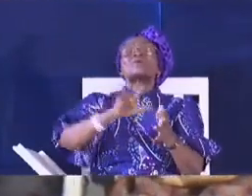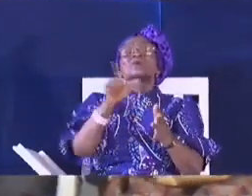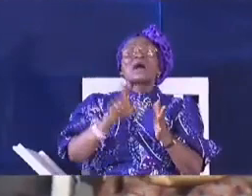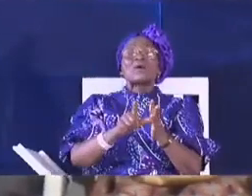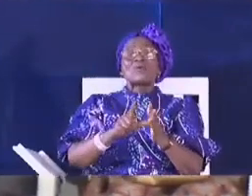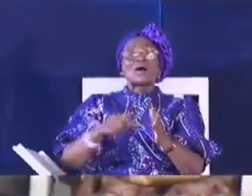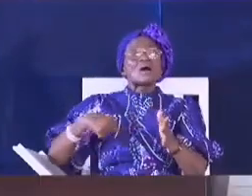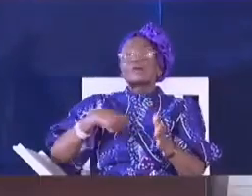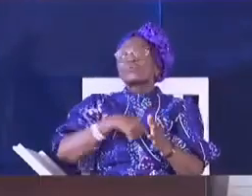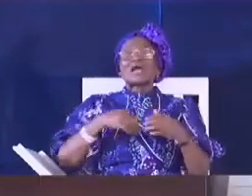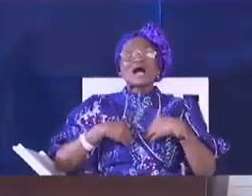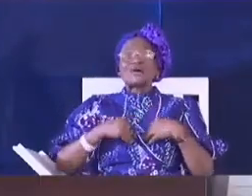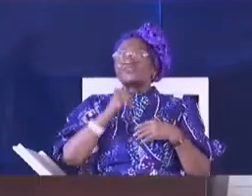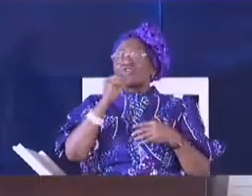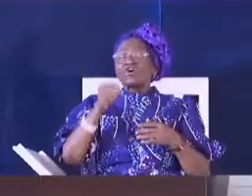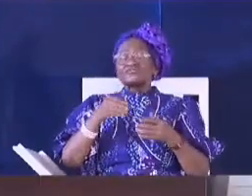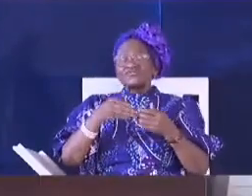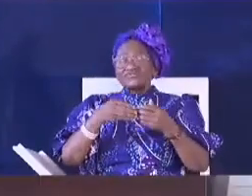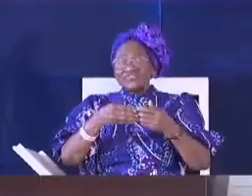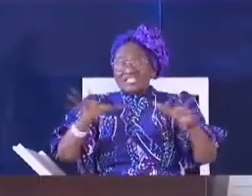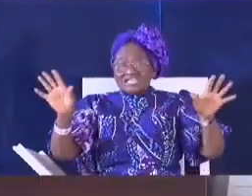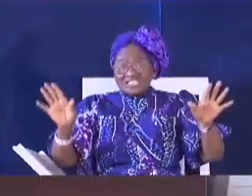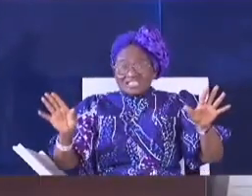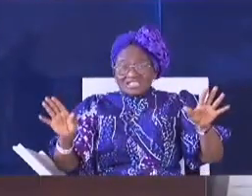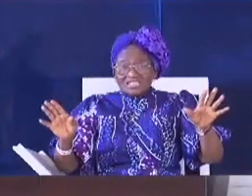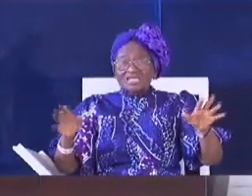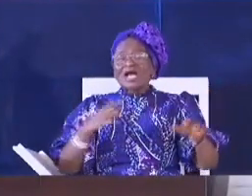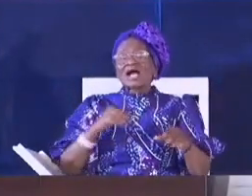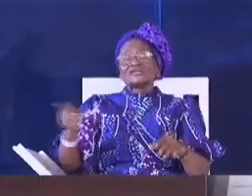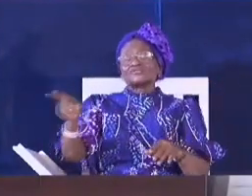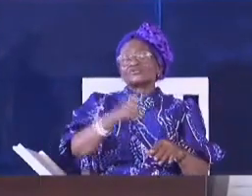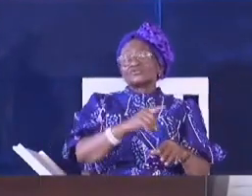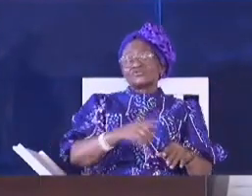going, you are welcome to go.